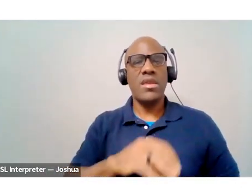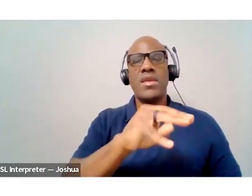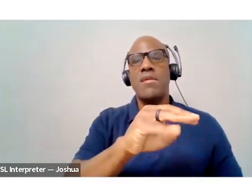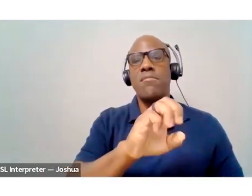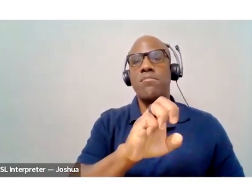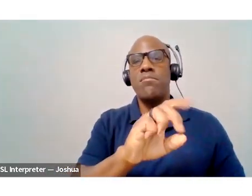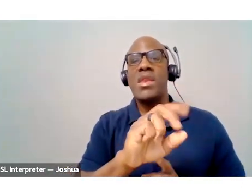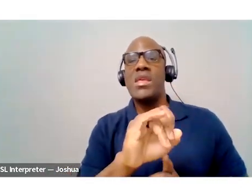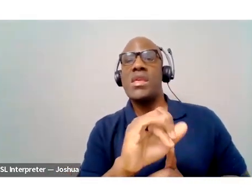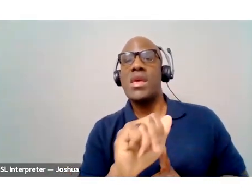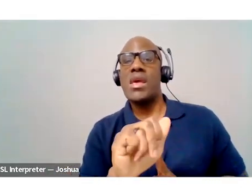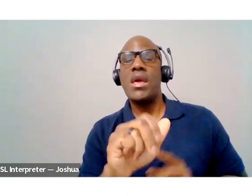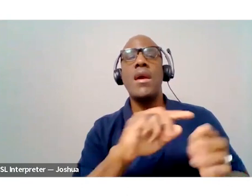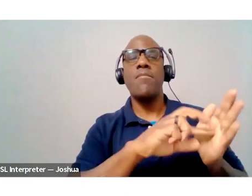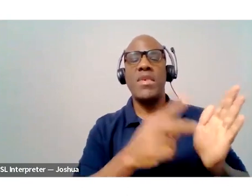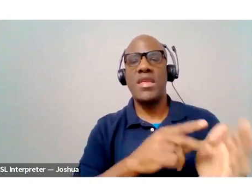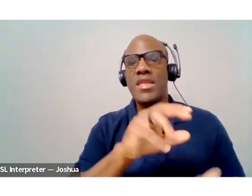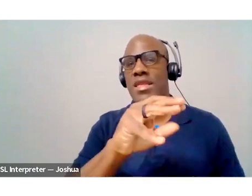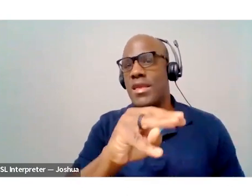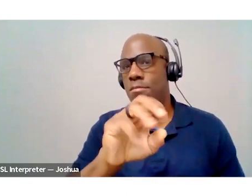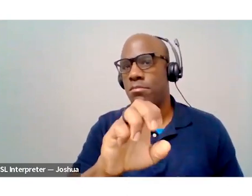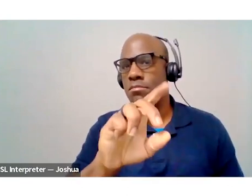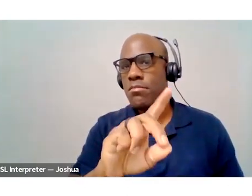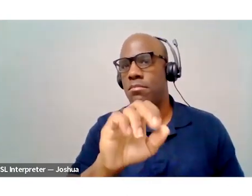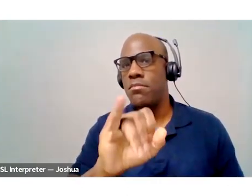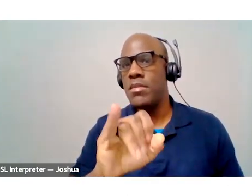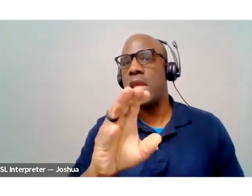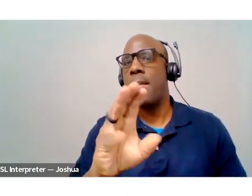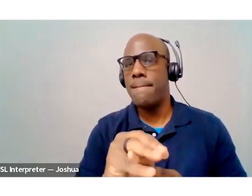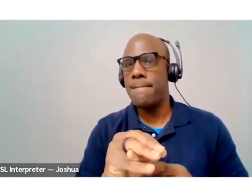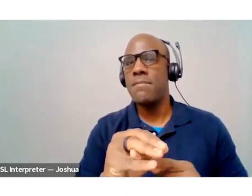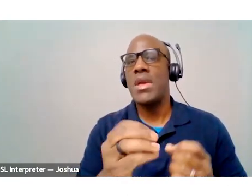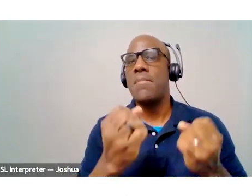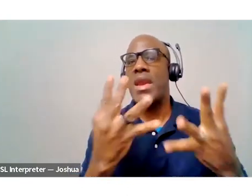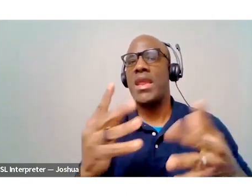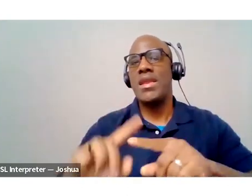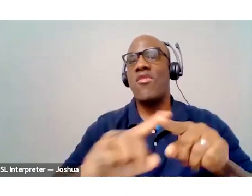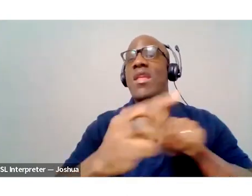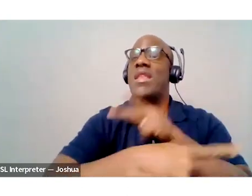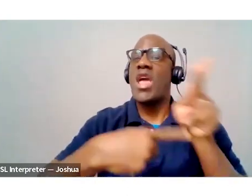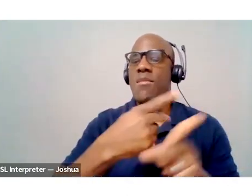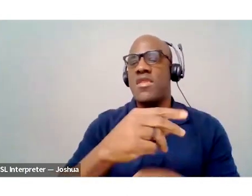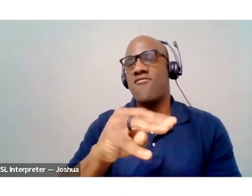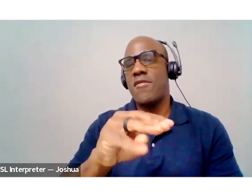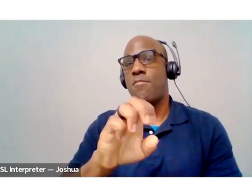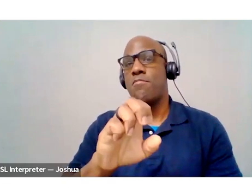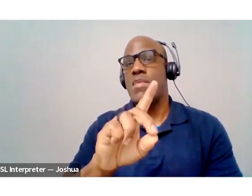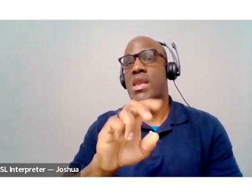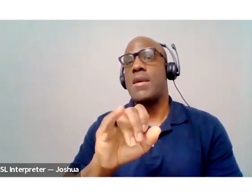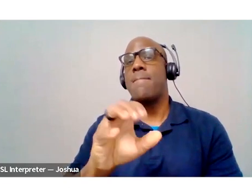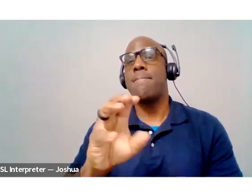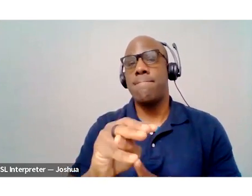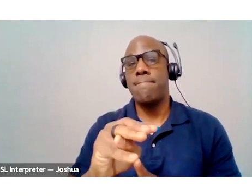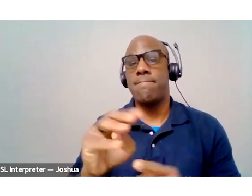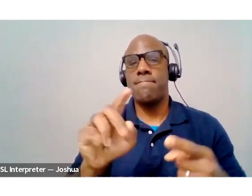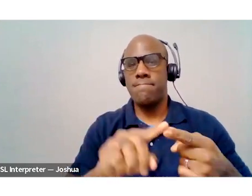and how to read through that multiple medium. And then the critical in front of it is having a critical